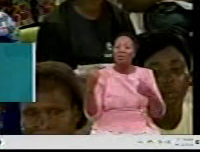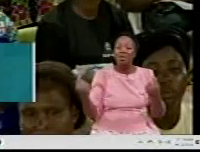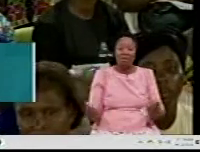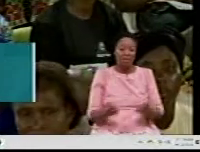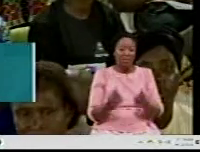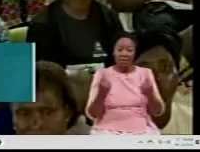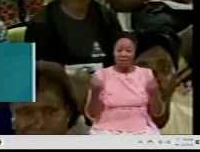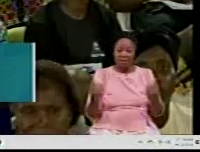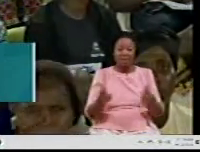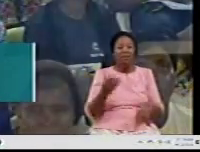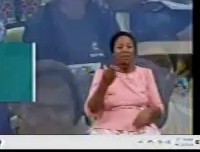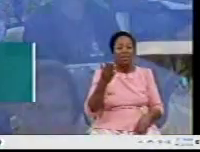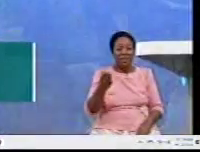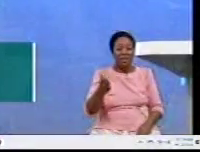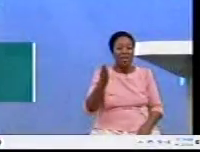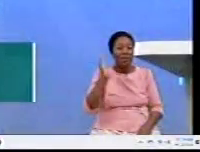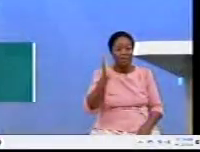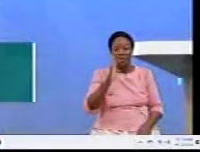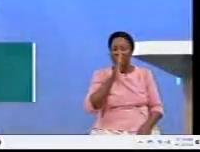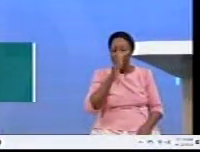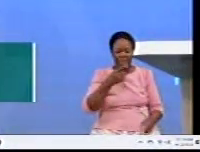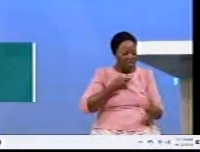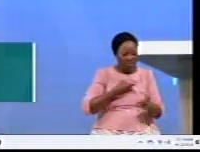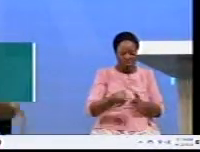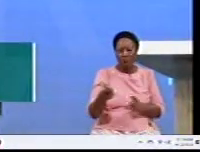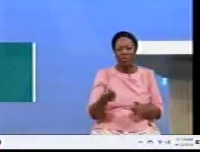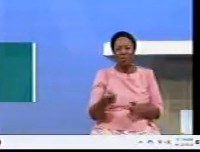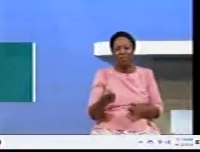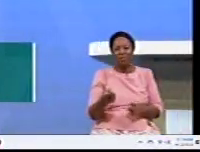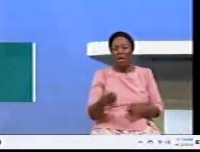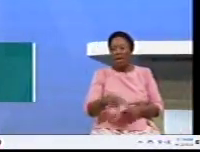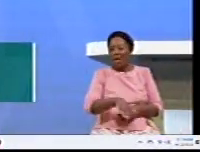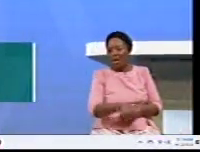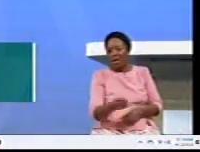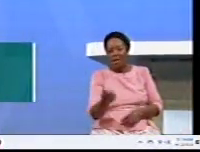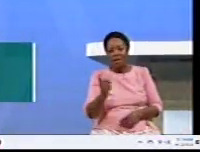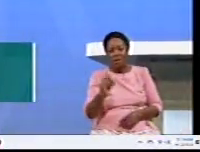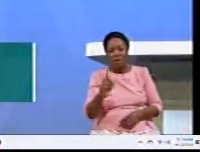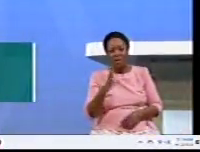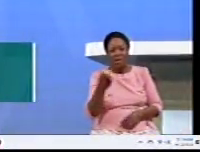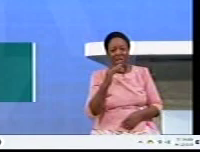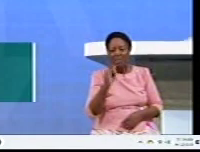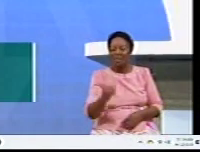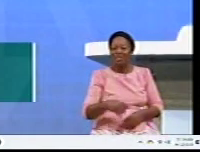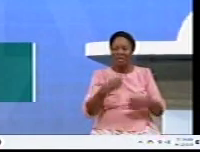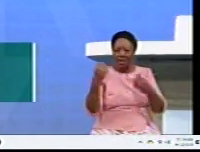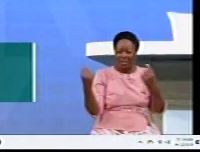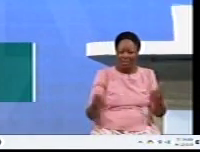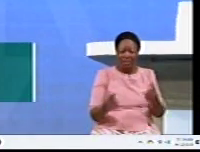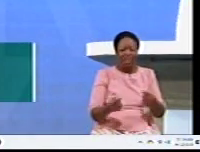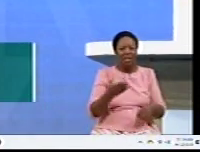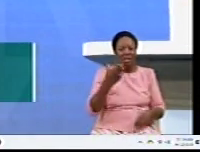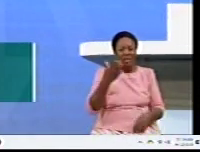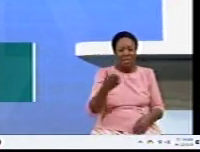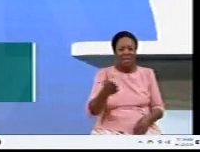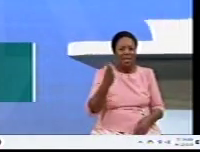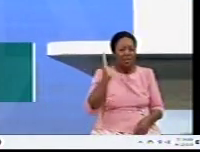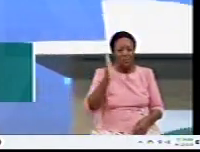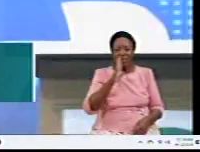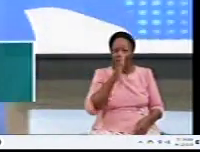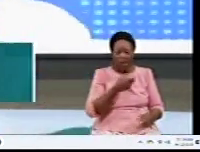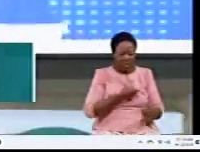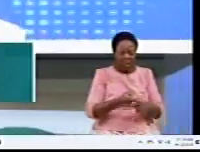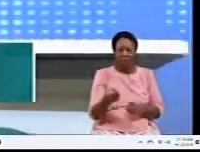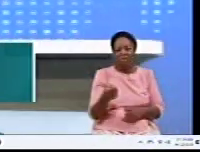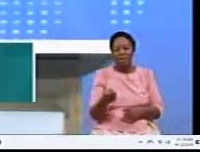there will be injury. Wherever there is transgression, there will be injury.